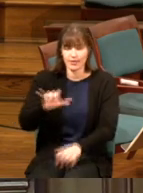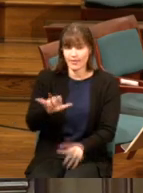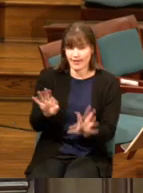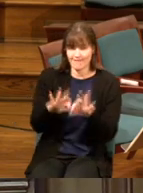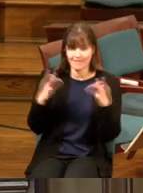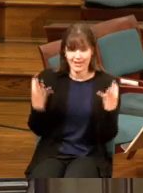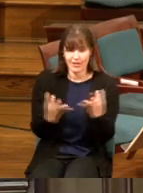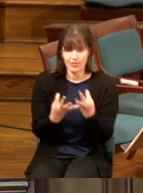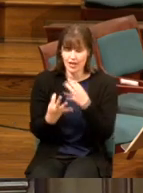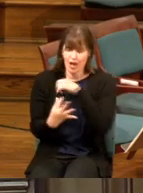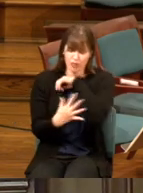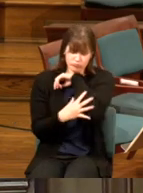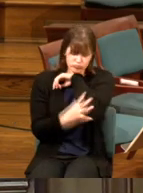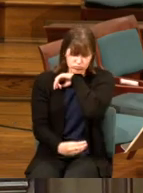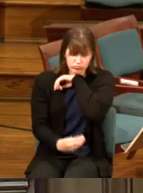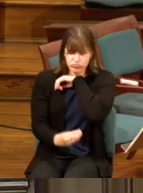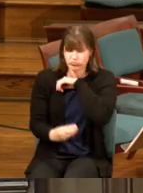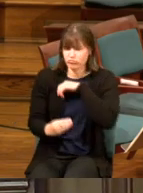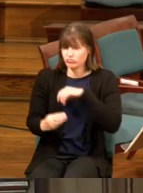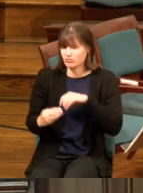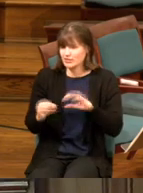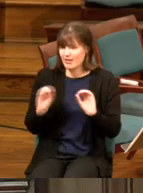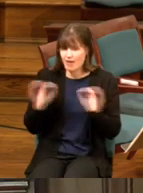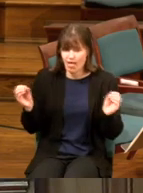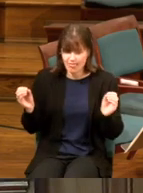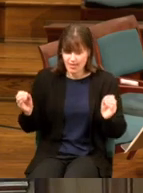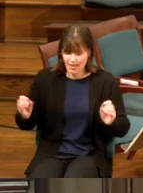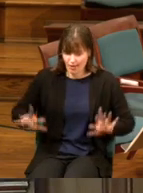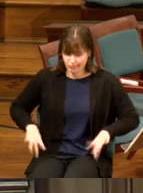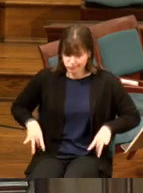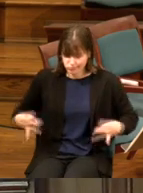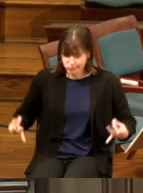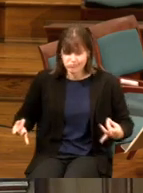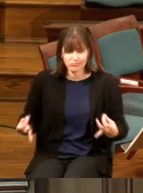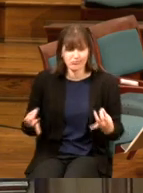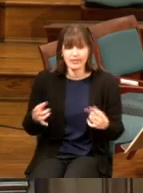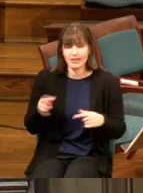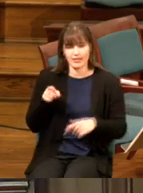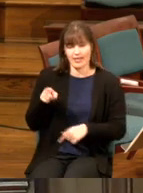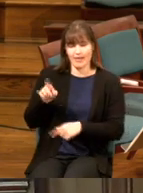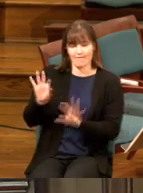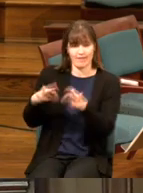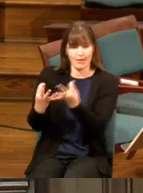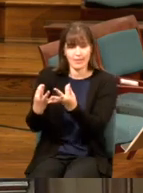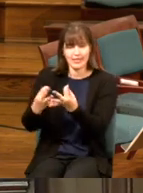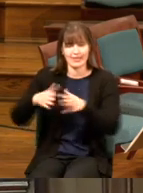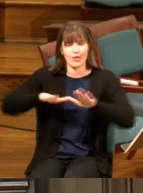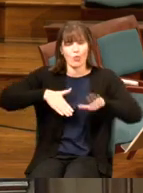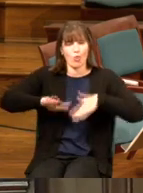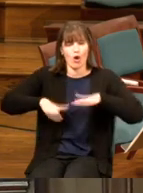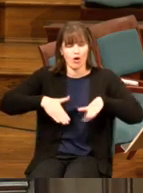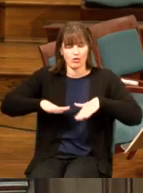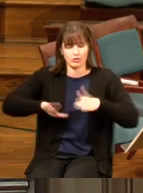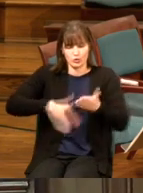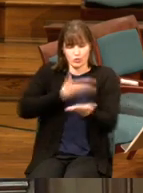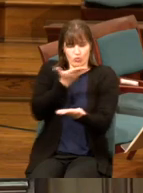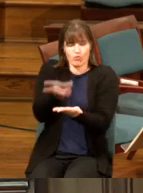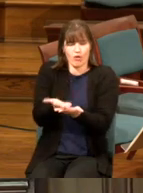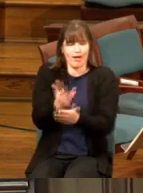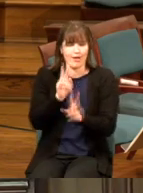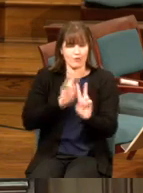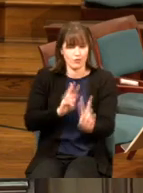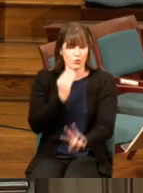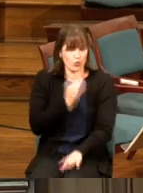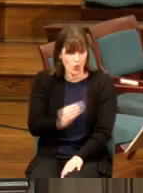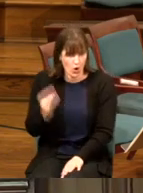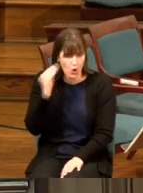nothing. They had literally walked to our funeral home from several miles away, and they had been told by